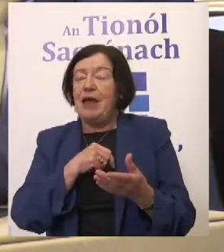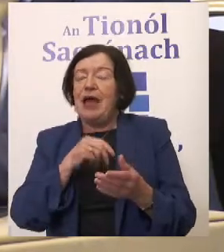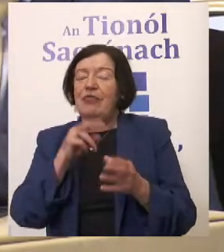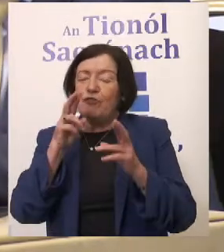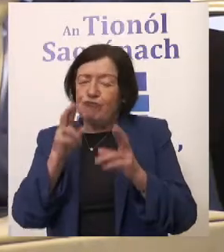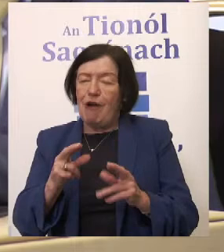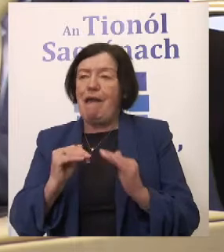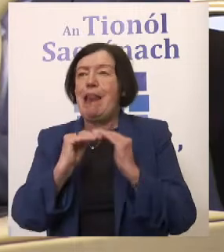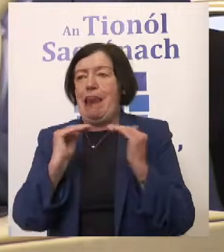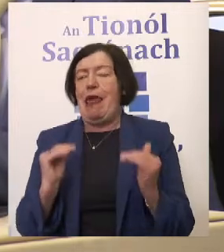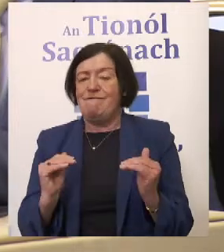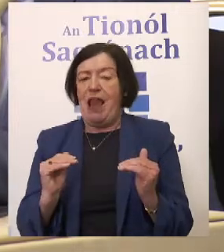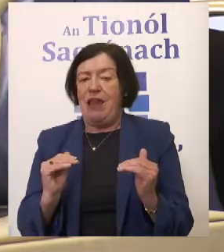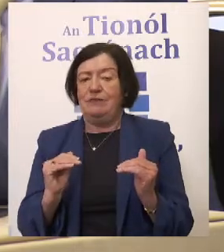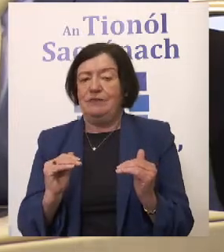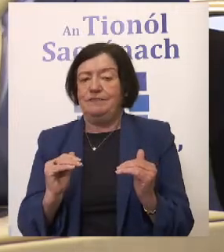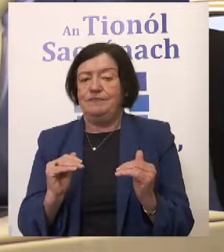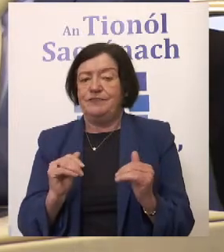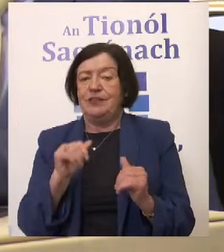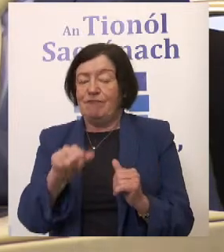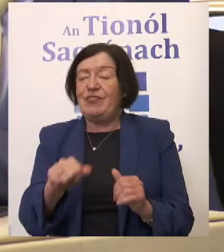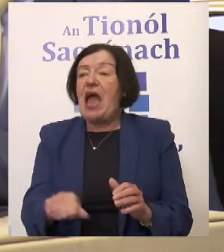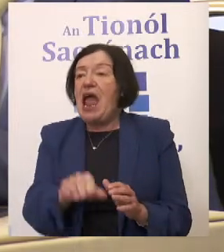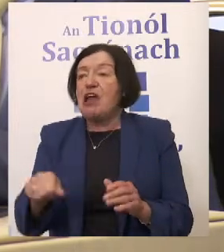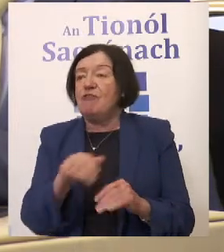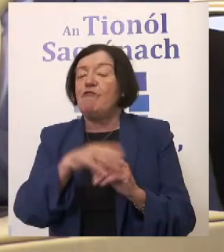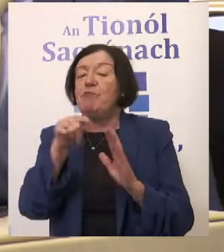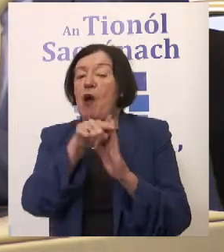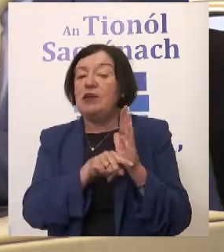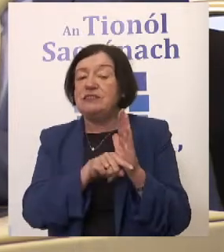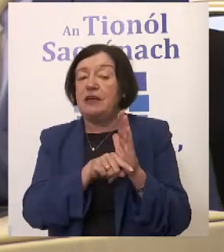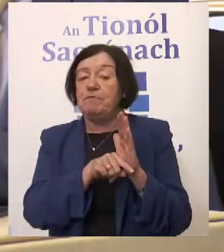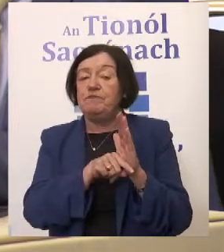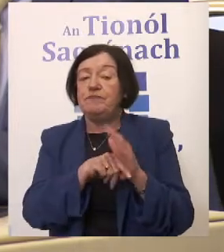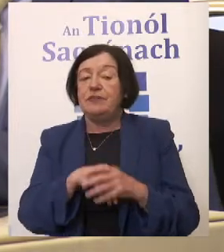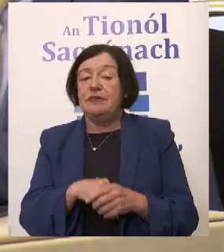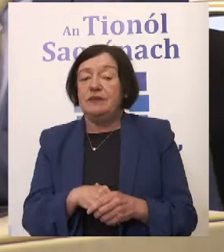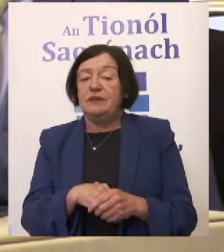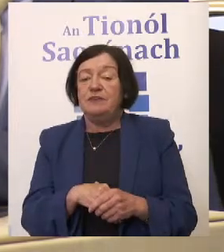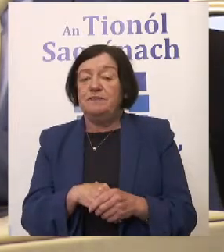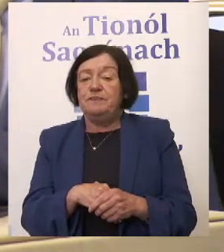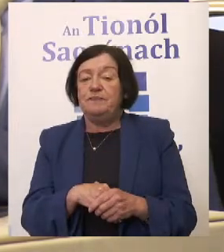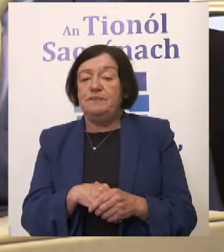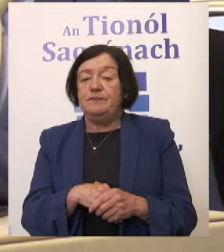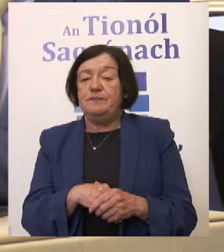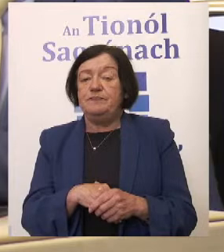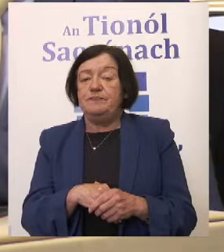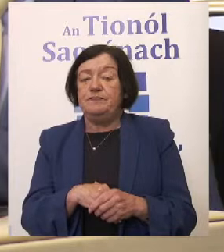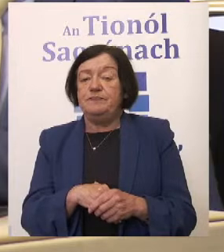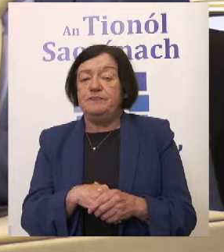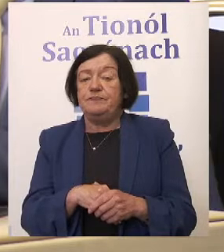for that particular area of policy. So, if,